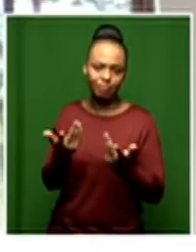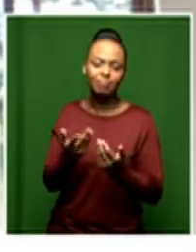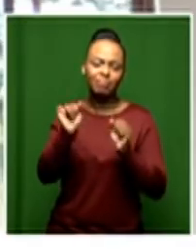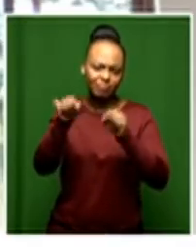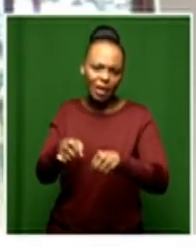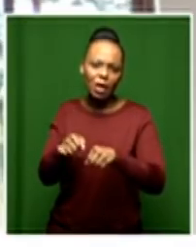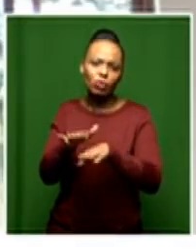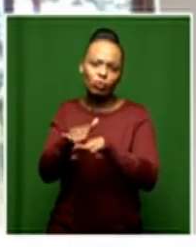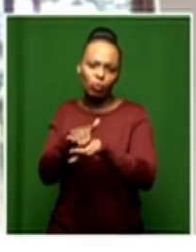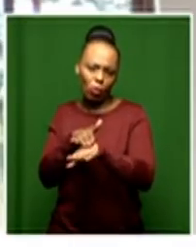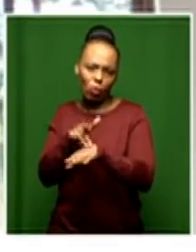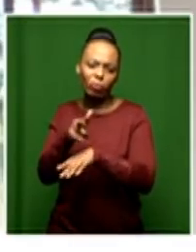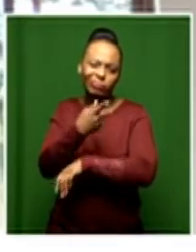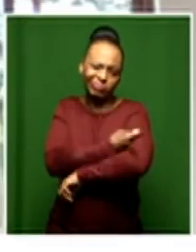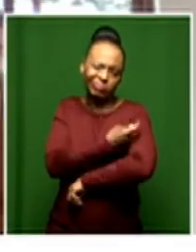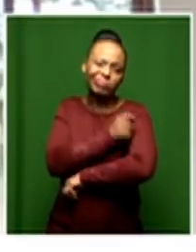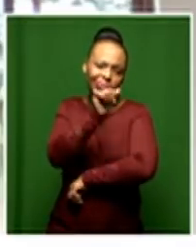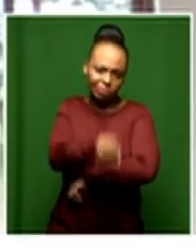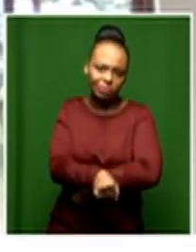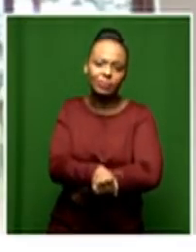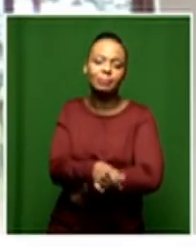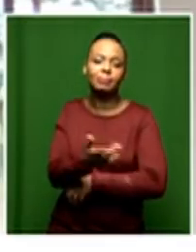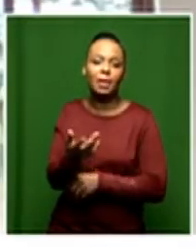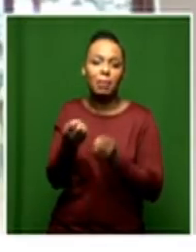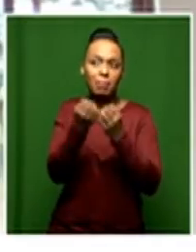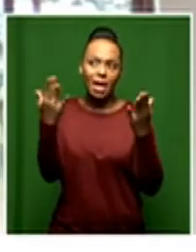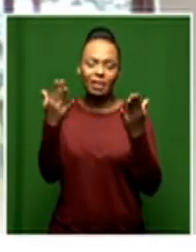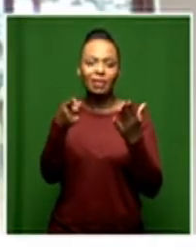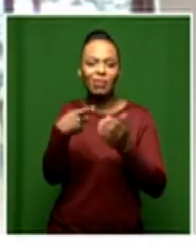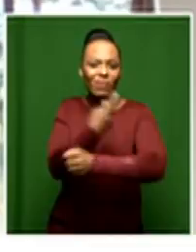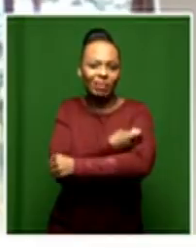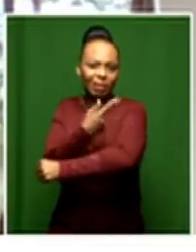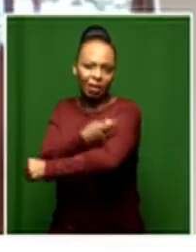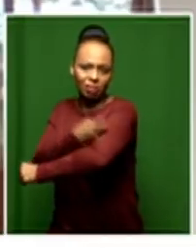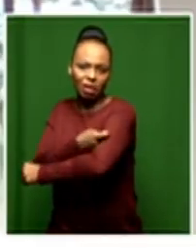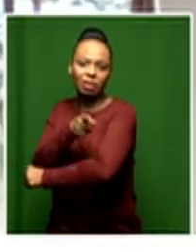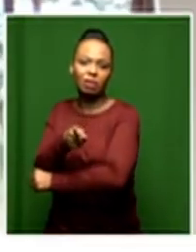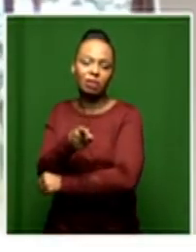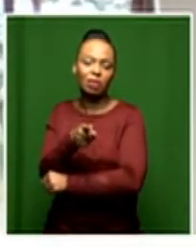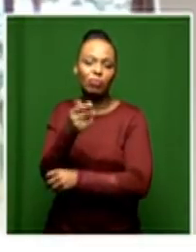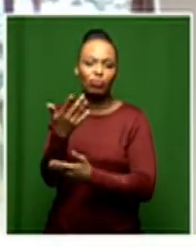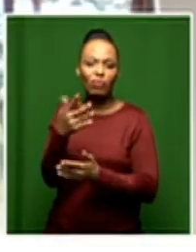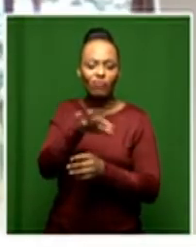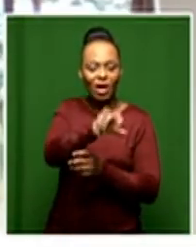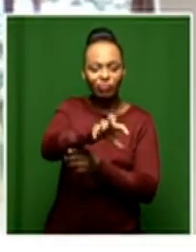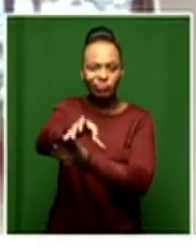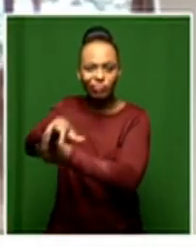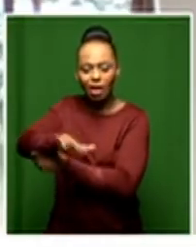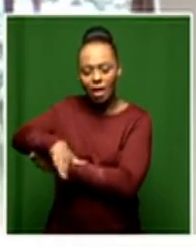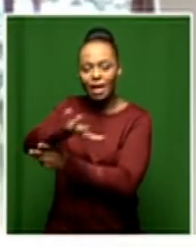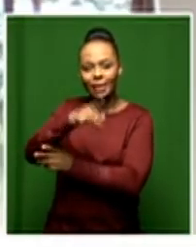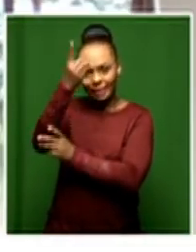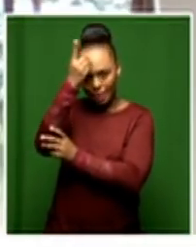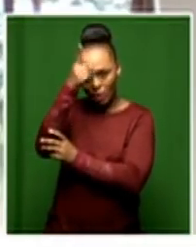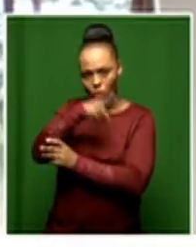the pace of vaccination. Yeah. I have visited many of the vaccination facilities in Durban because we